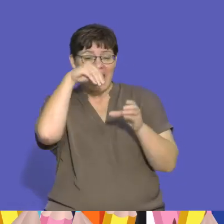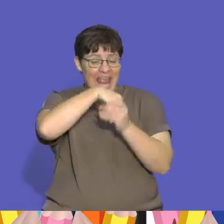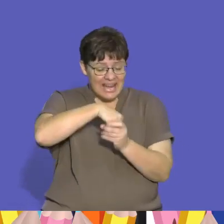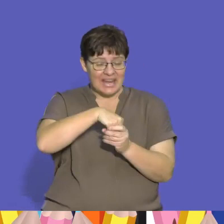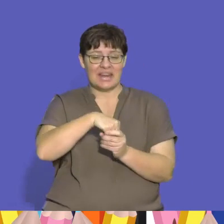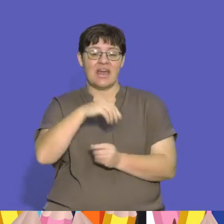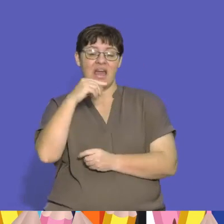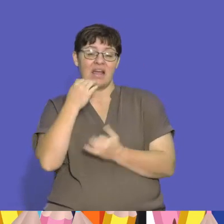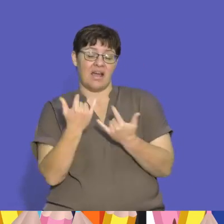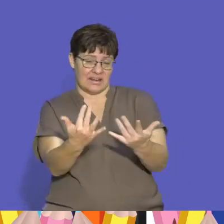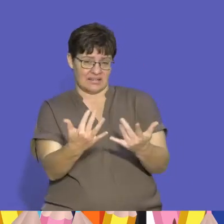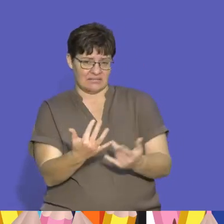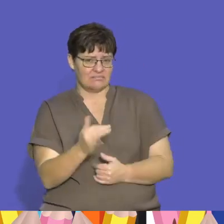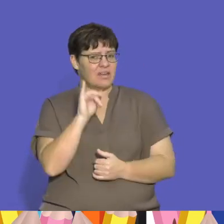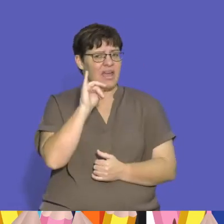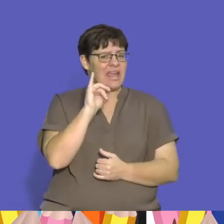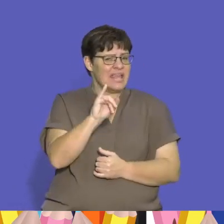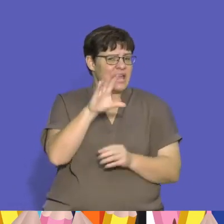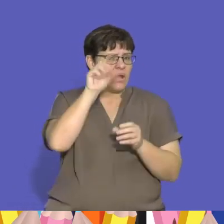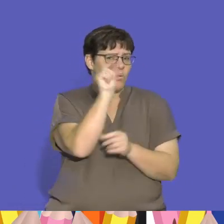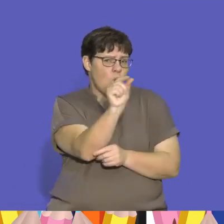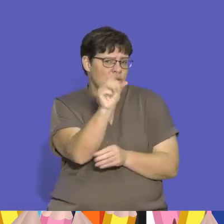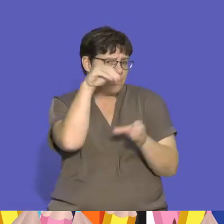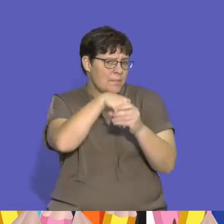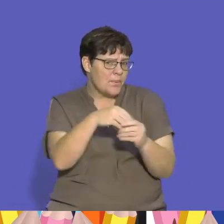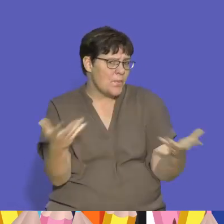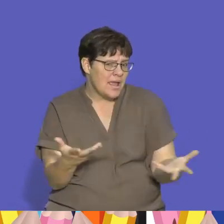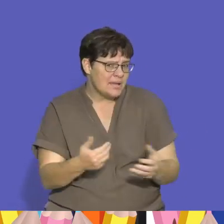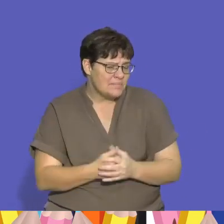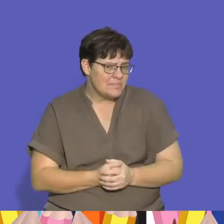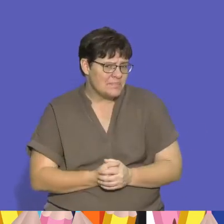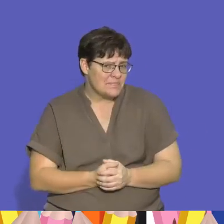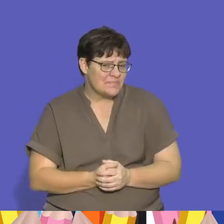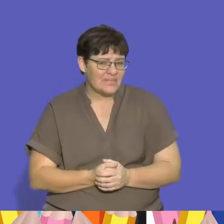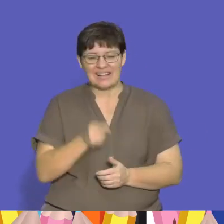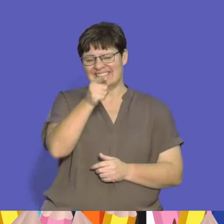the garden. Which word is the E word?